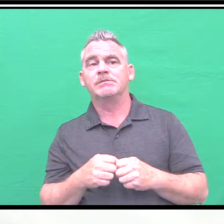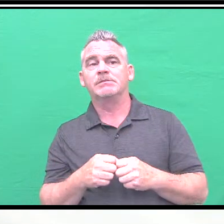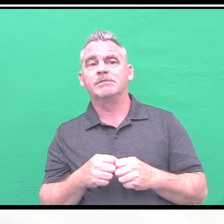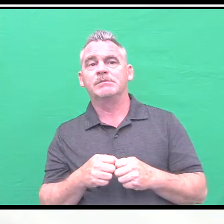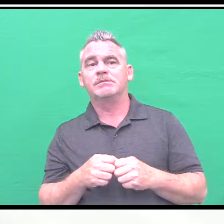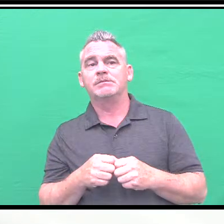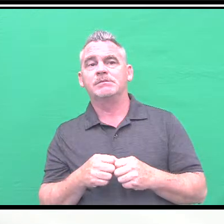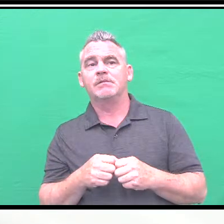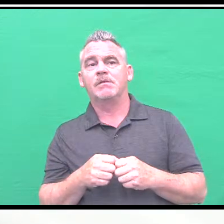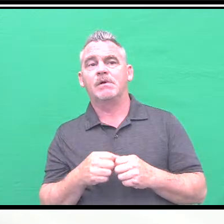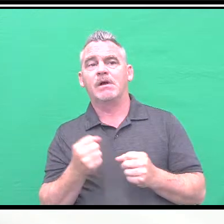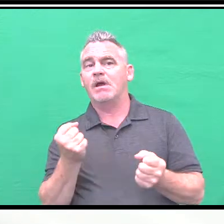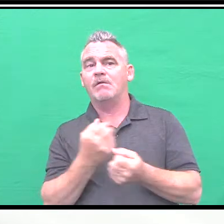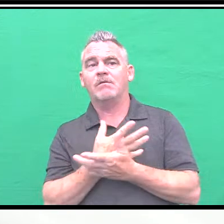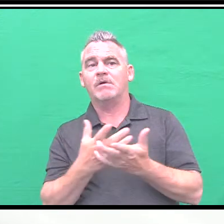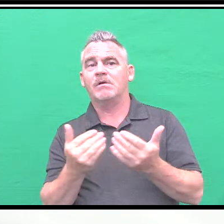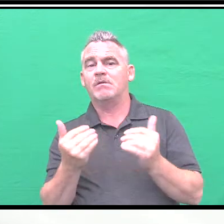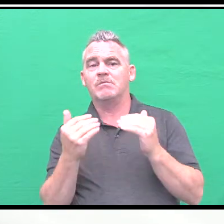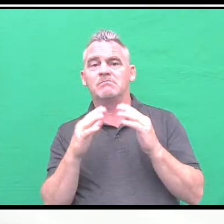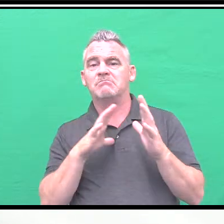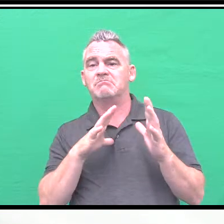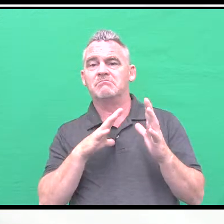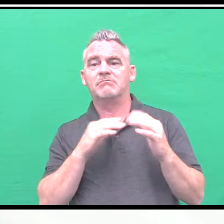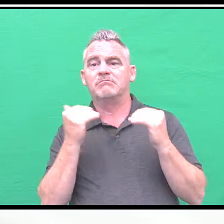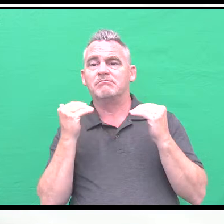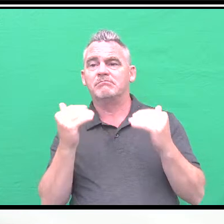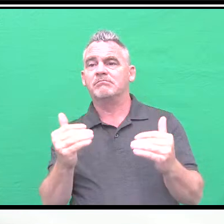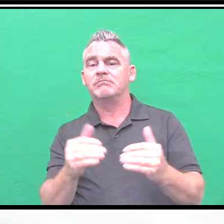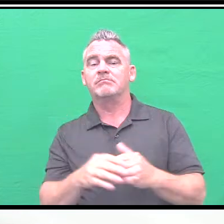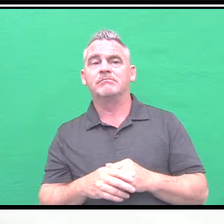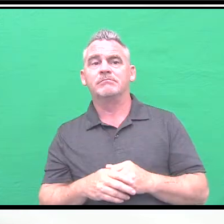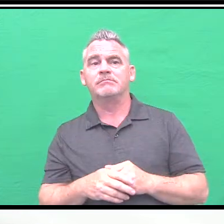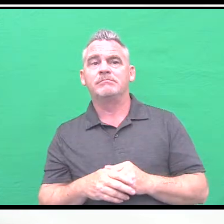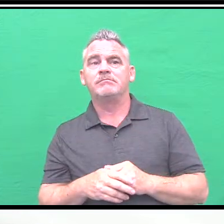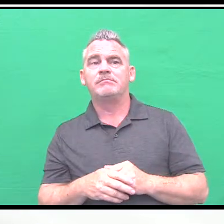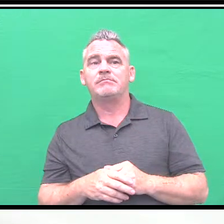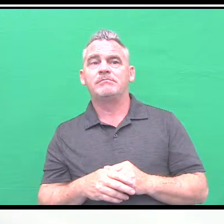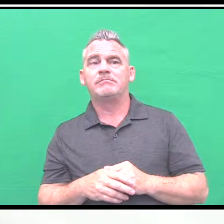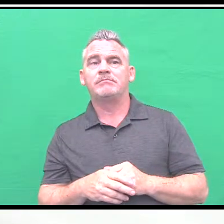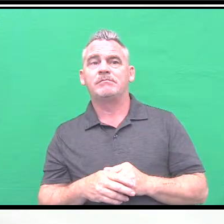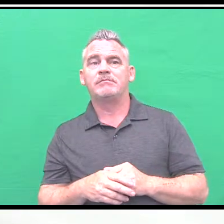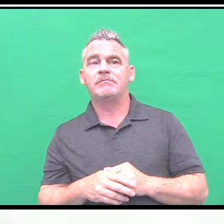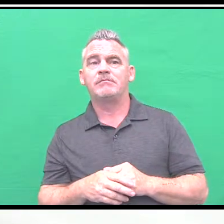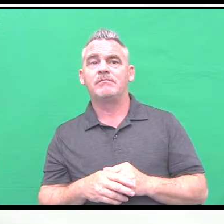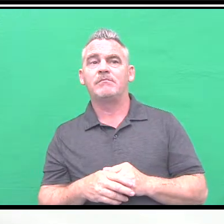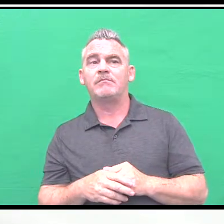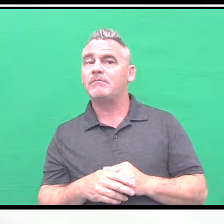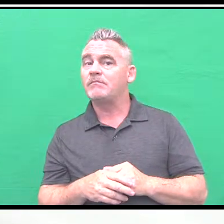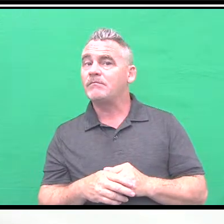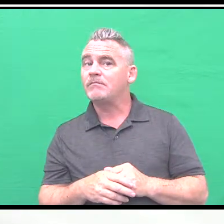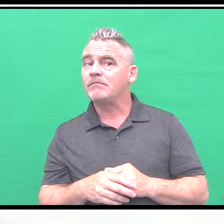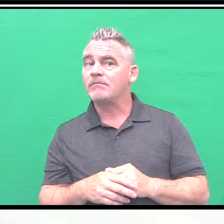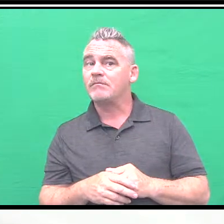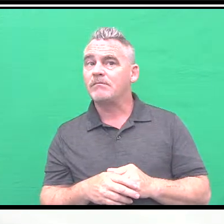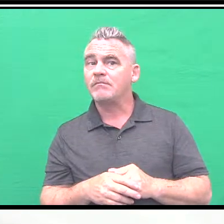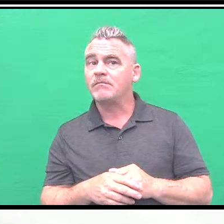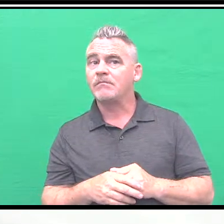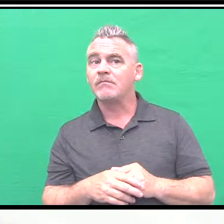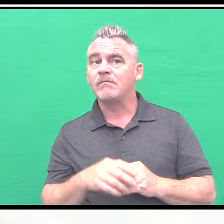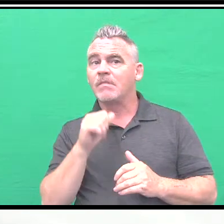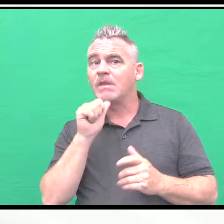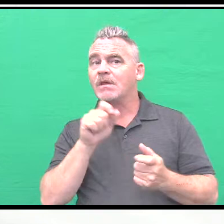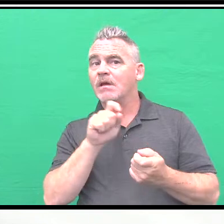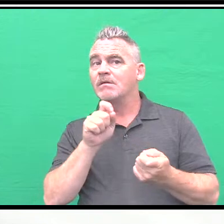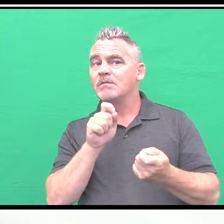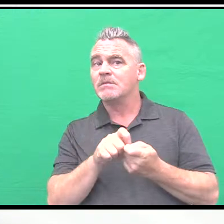relative to the purchase or sale of real estate. You'll recall that although OE7 does not specify nor